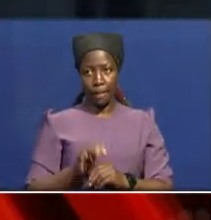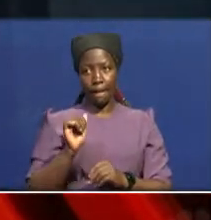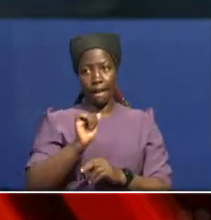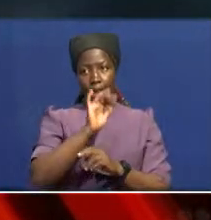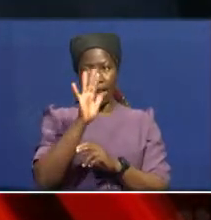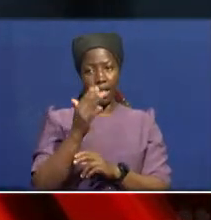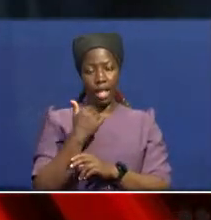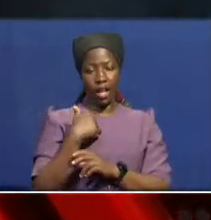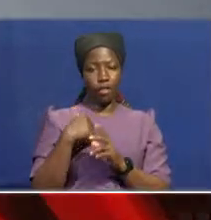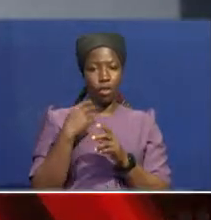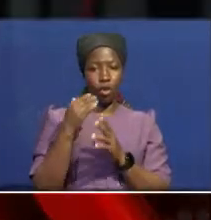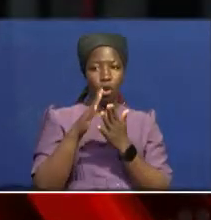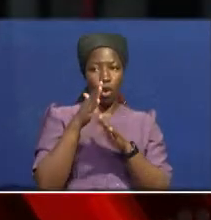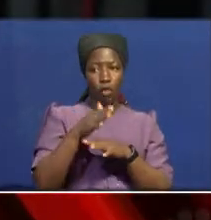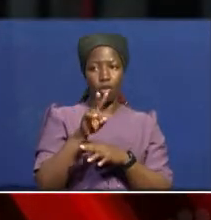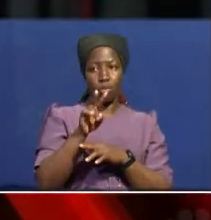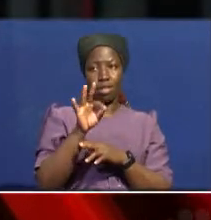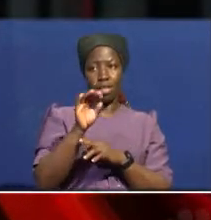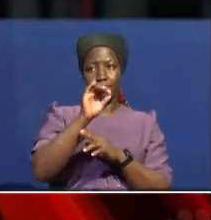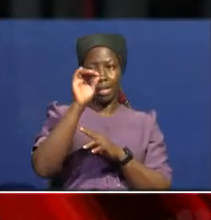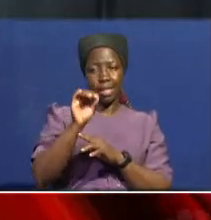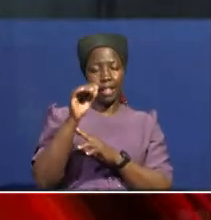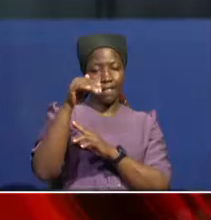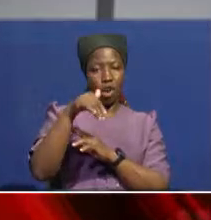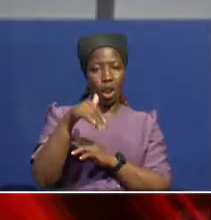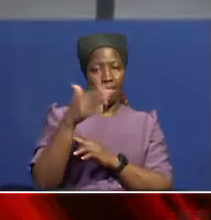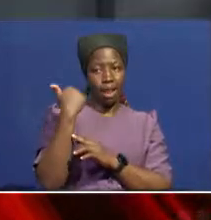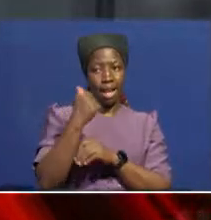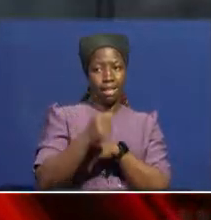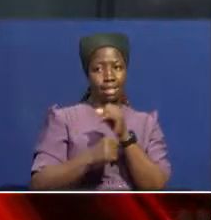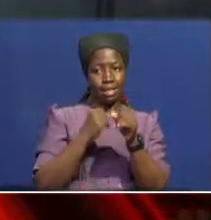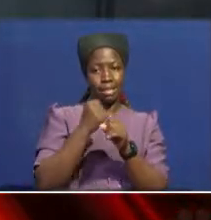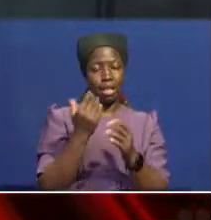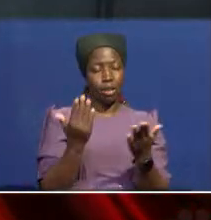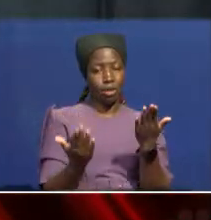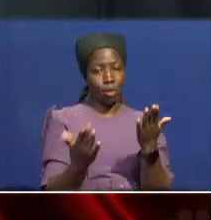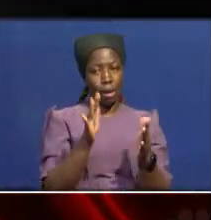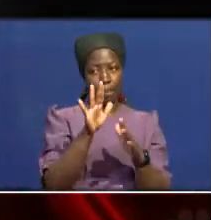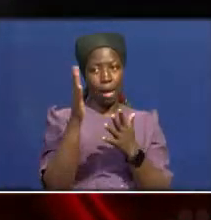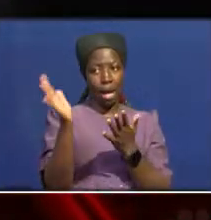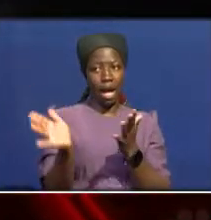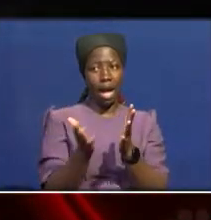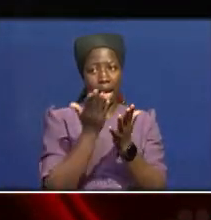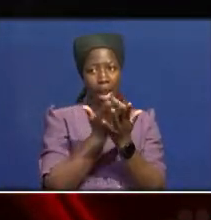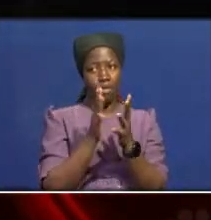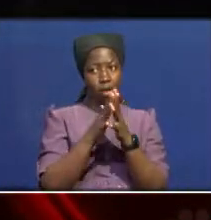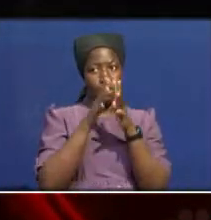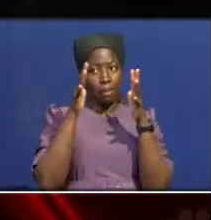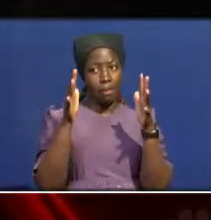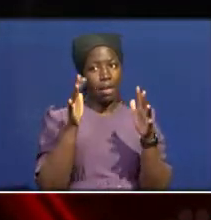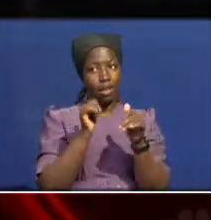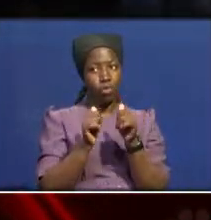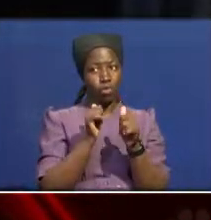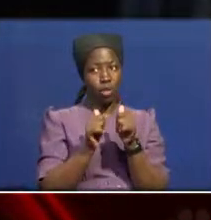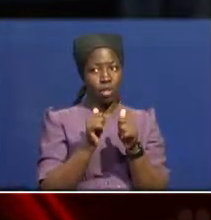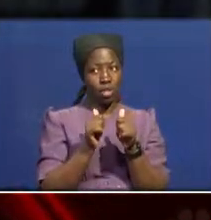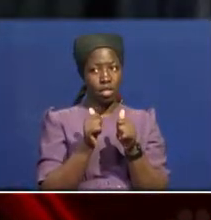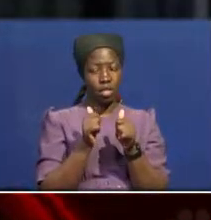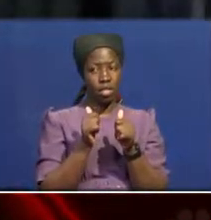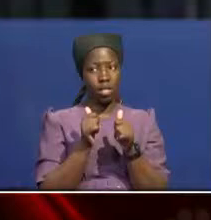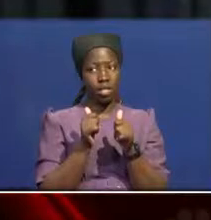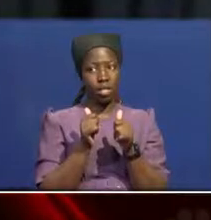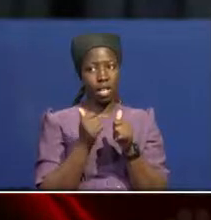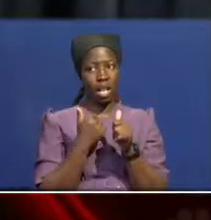more than 23% over the past year. In comparison, its bigger rival LVMH, which owns Louis Vuitton, Moët & Chandon